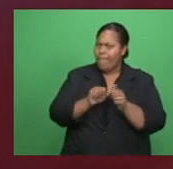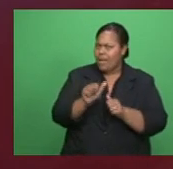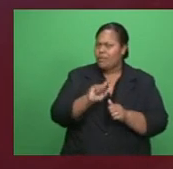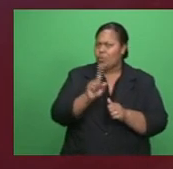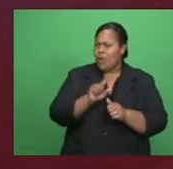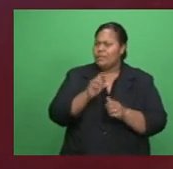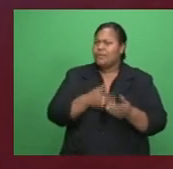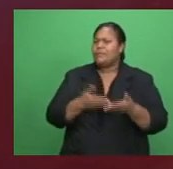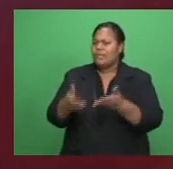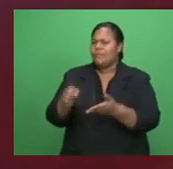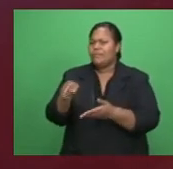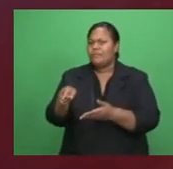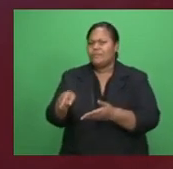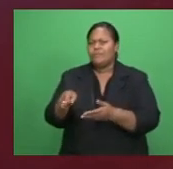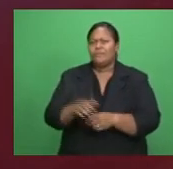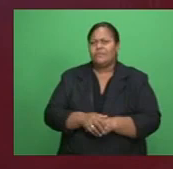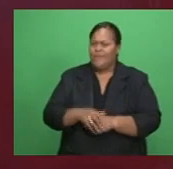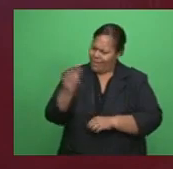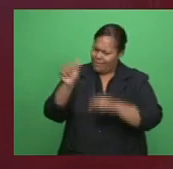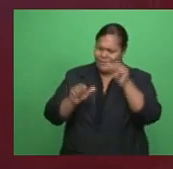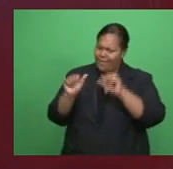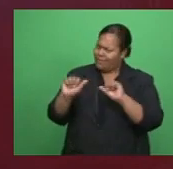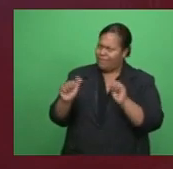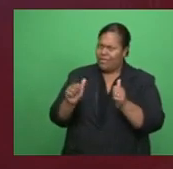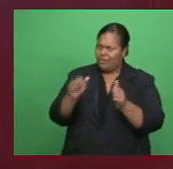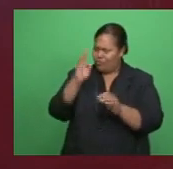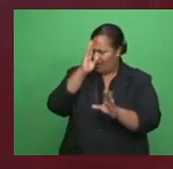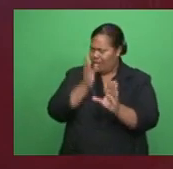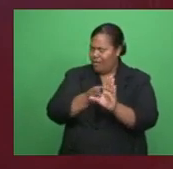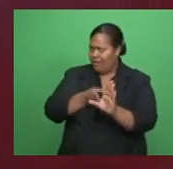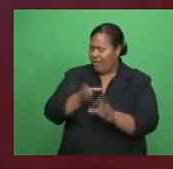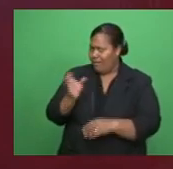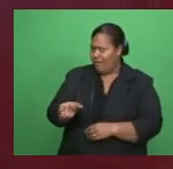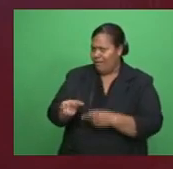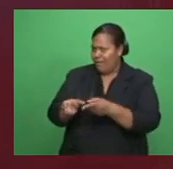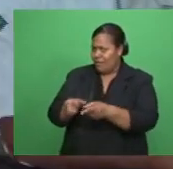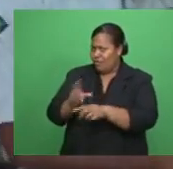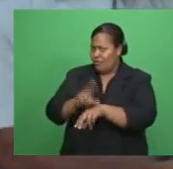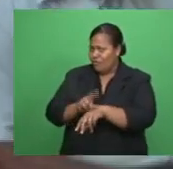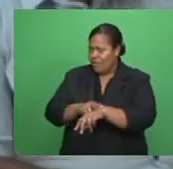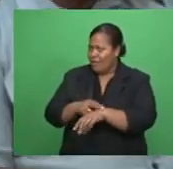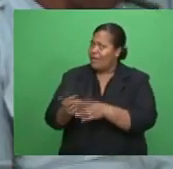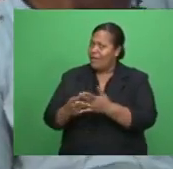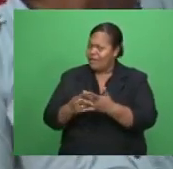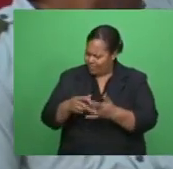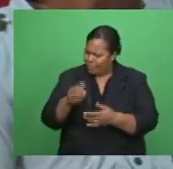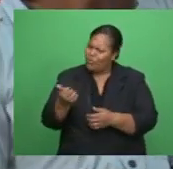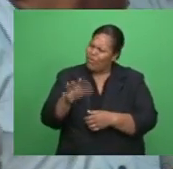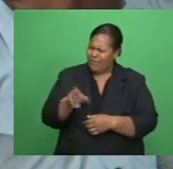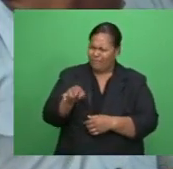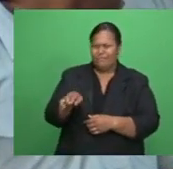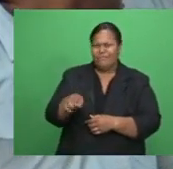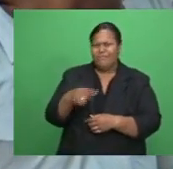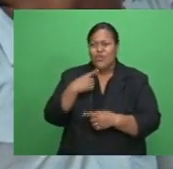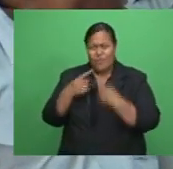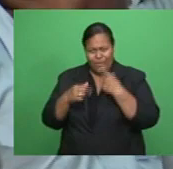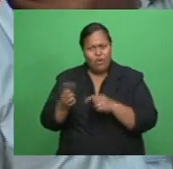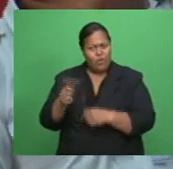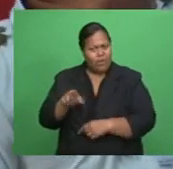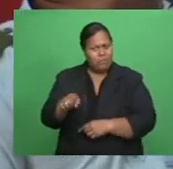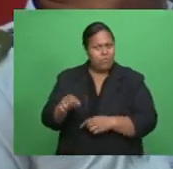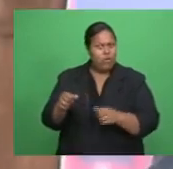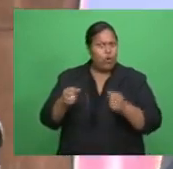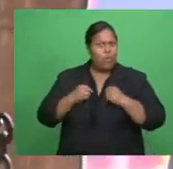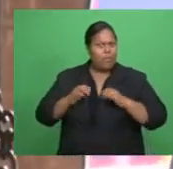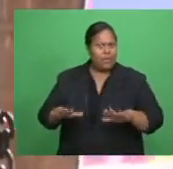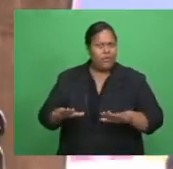counselors have assessed him and ensured that he completed the necessary rehabilitation. Panapasa adds the FCS does not condone the